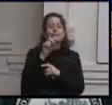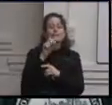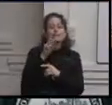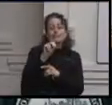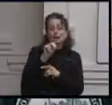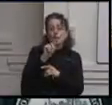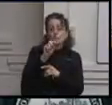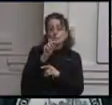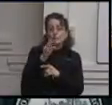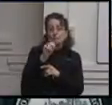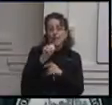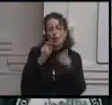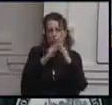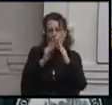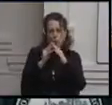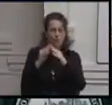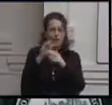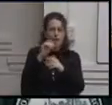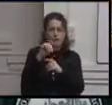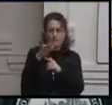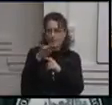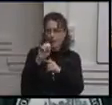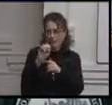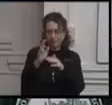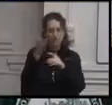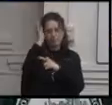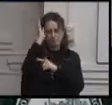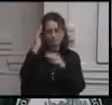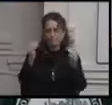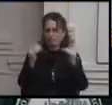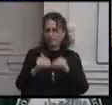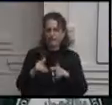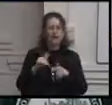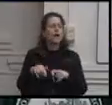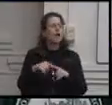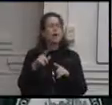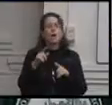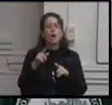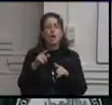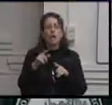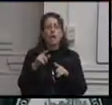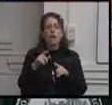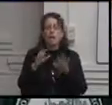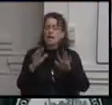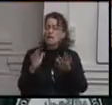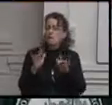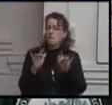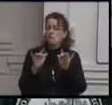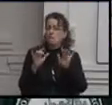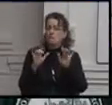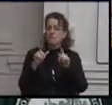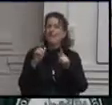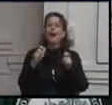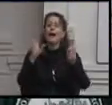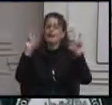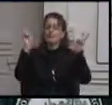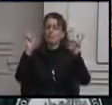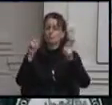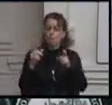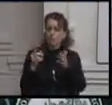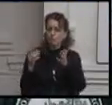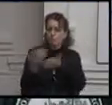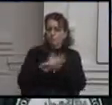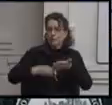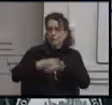Brattleboro Community Justice Center, and a consideration of a future agenda item dealing with fundraising for the town. All that and